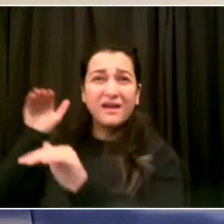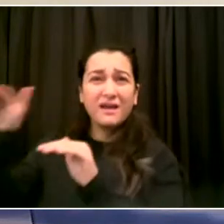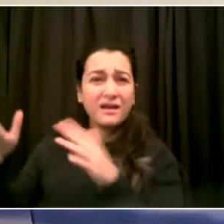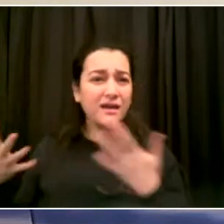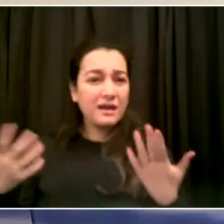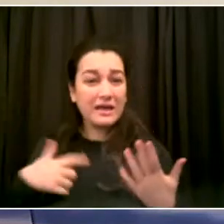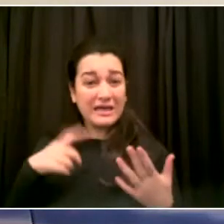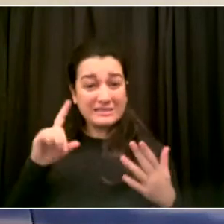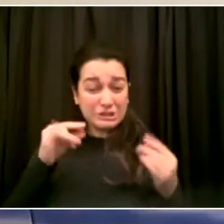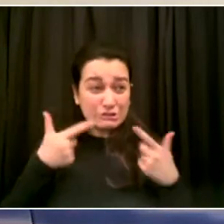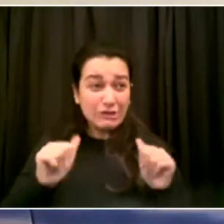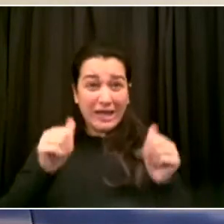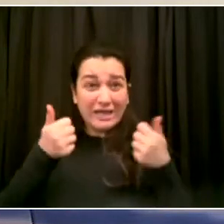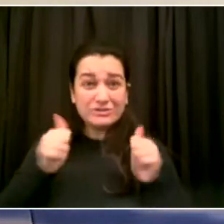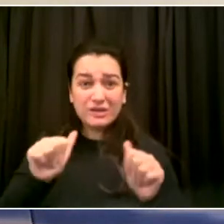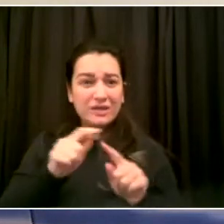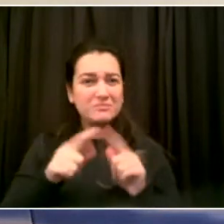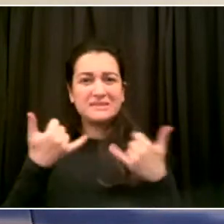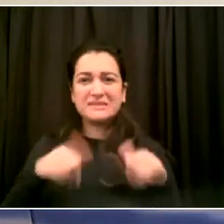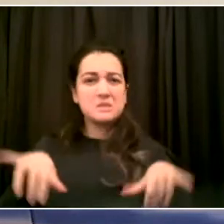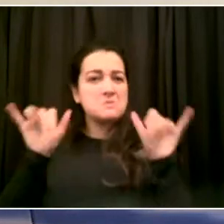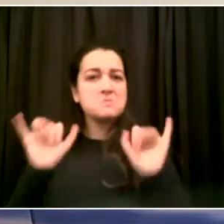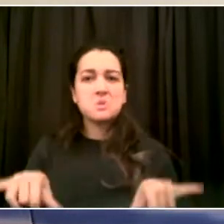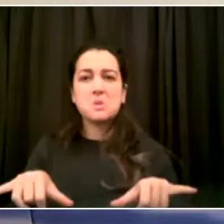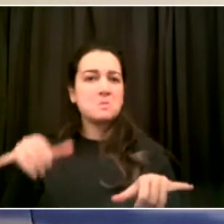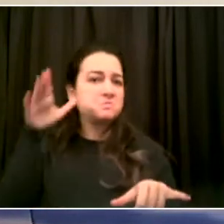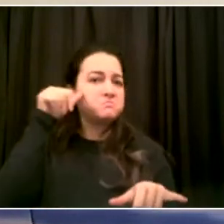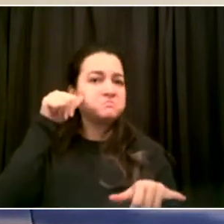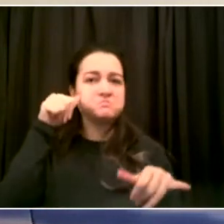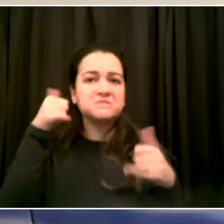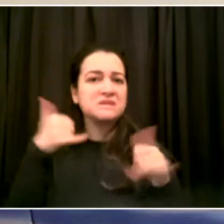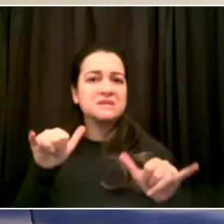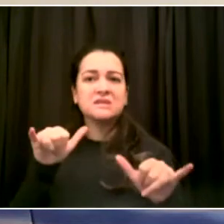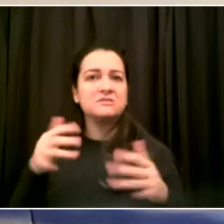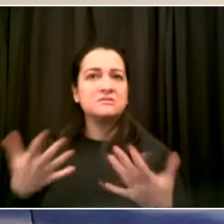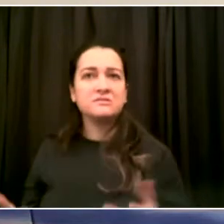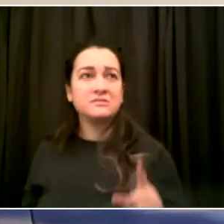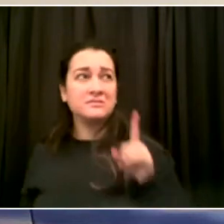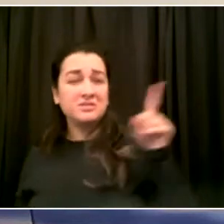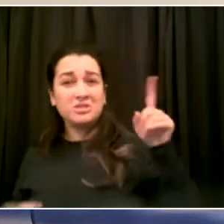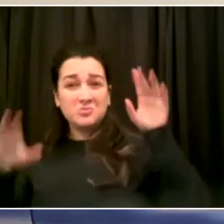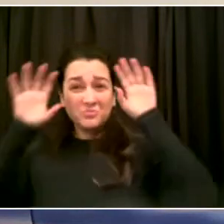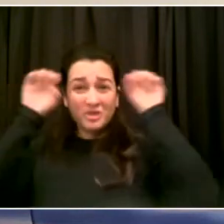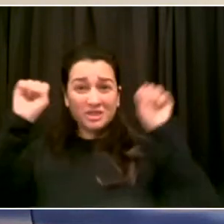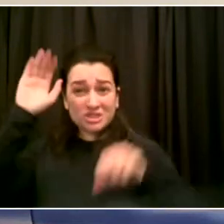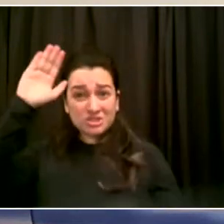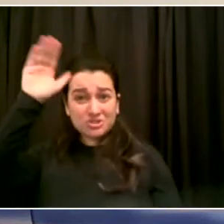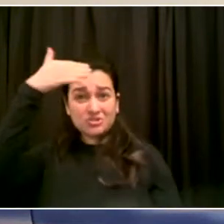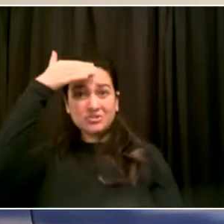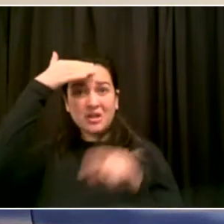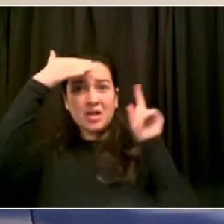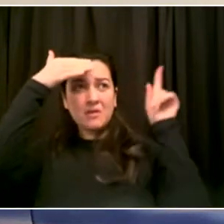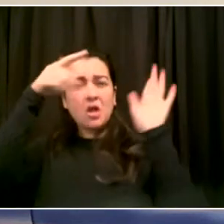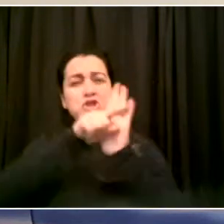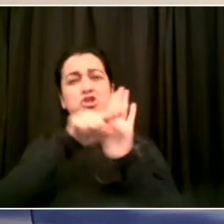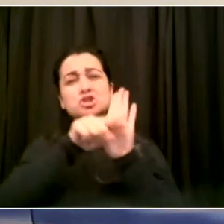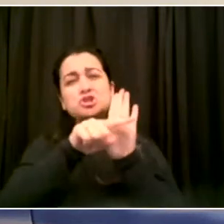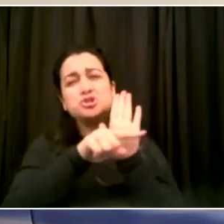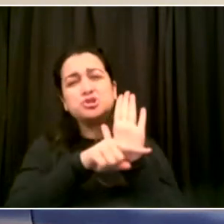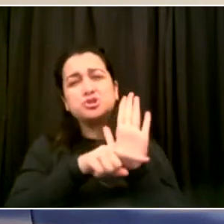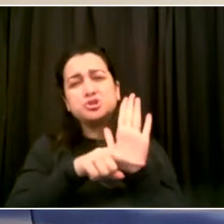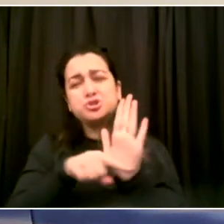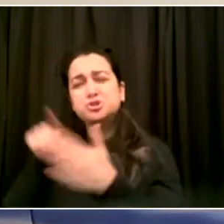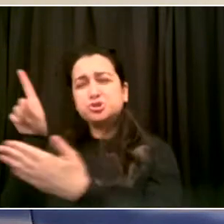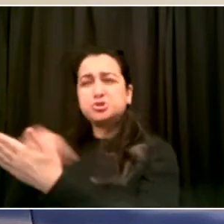coming directly from President Trump and some members of Congress, including the highest ranking Republican